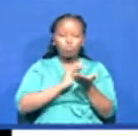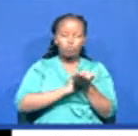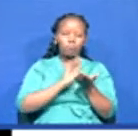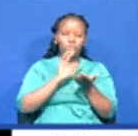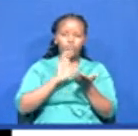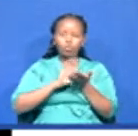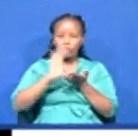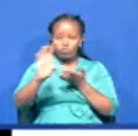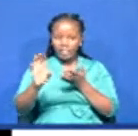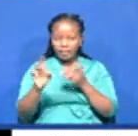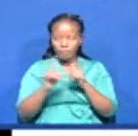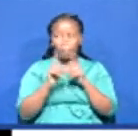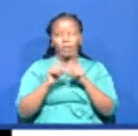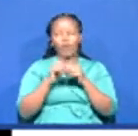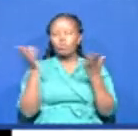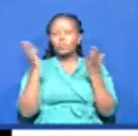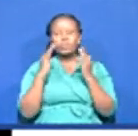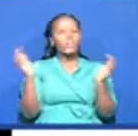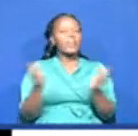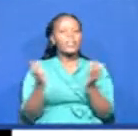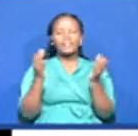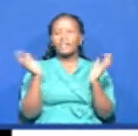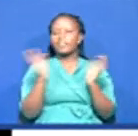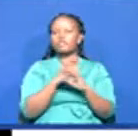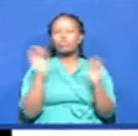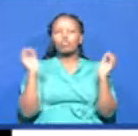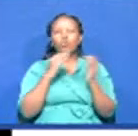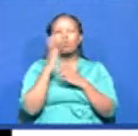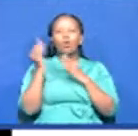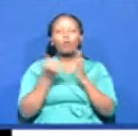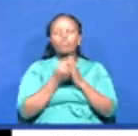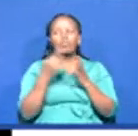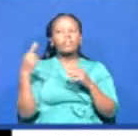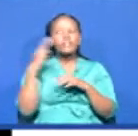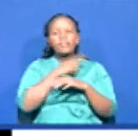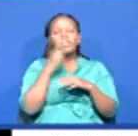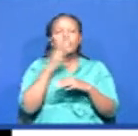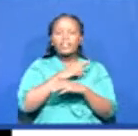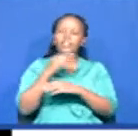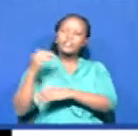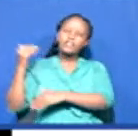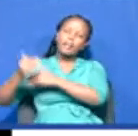operations of our threats in the neighboring country.